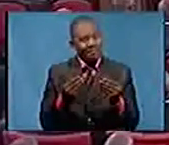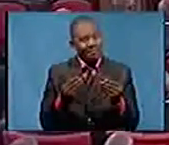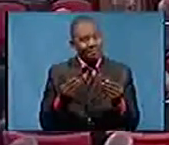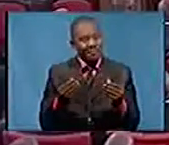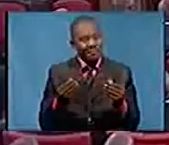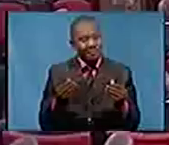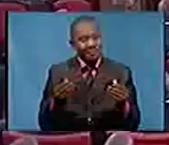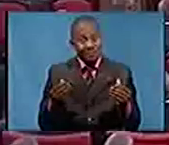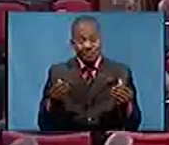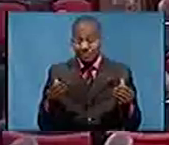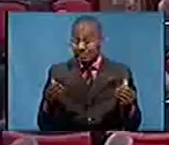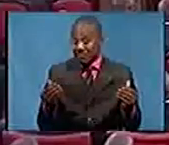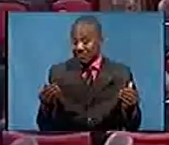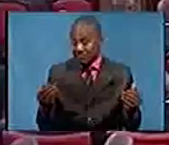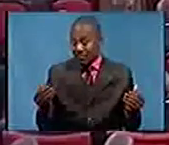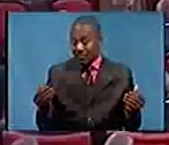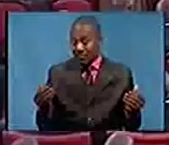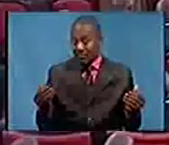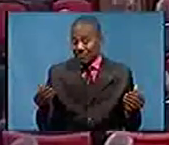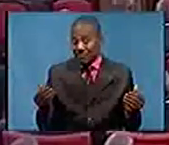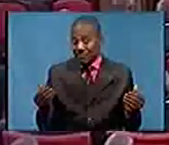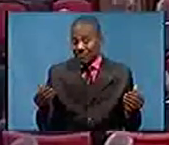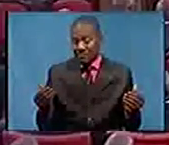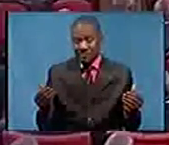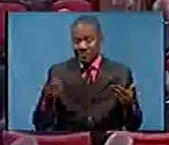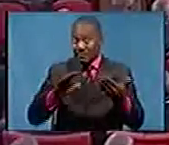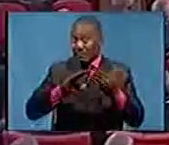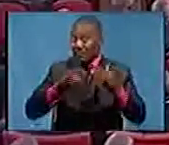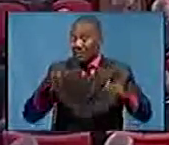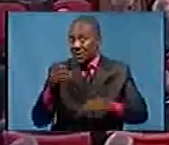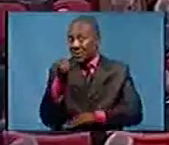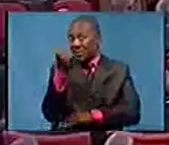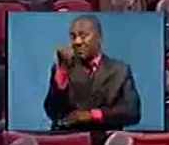waning. It's affecting our national character, peace and stability.